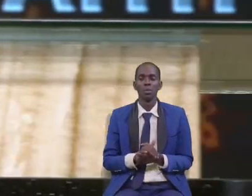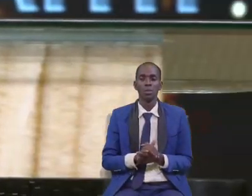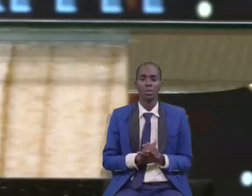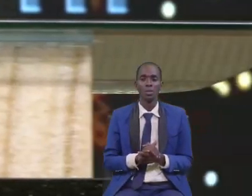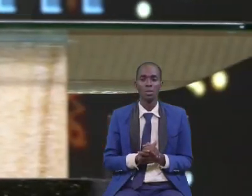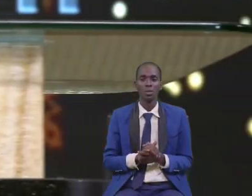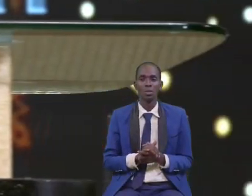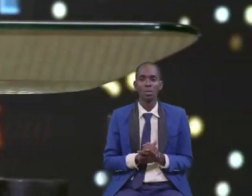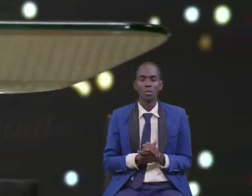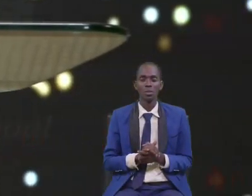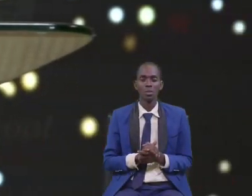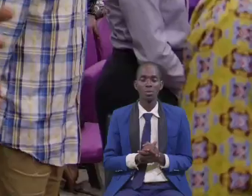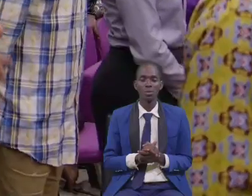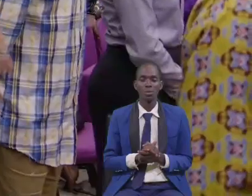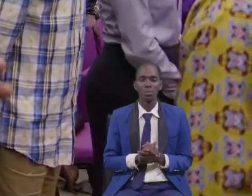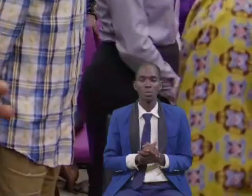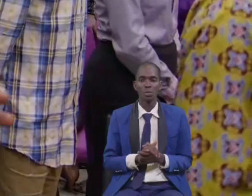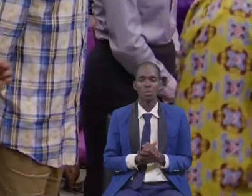Common temptation